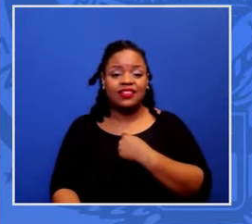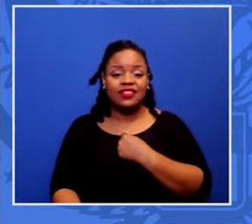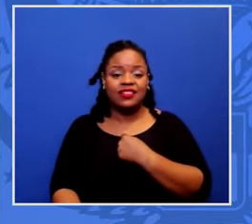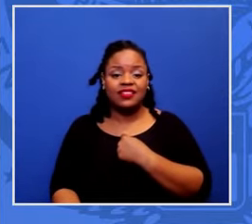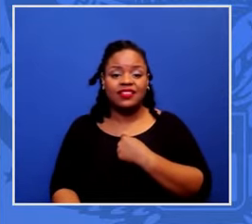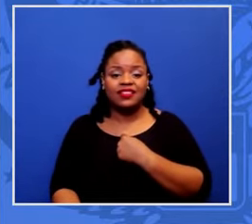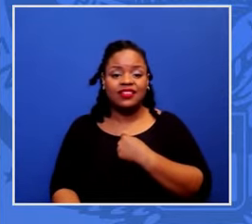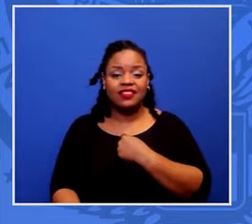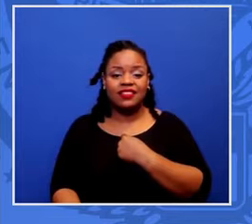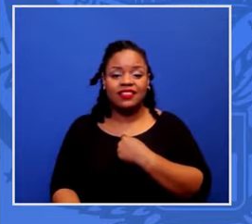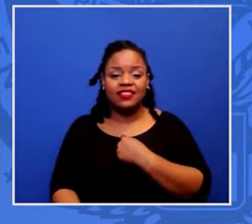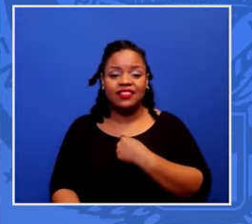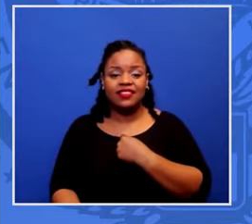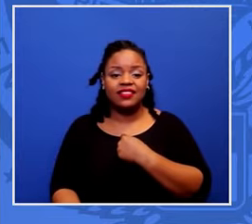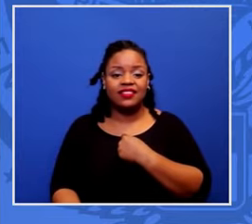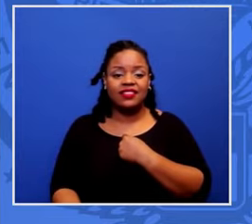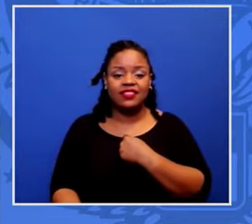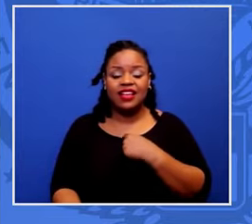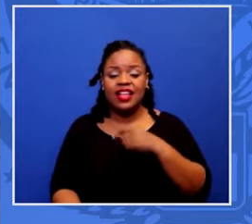Streetlight shining down.